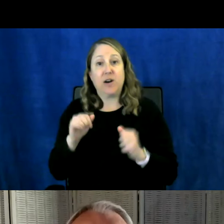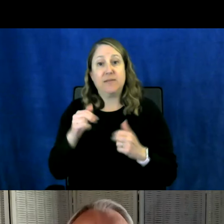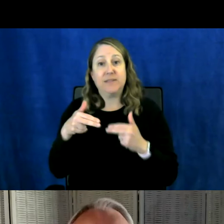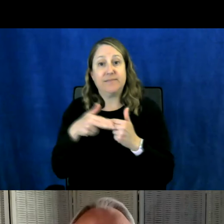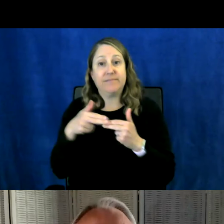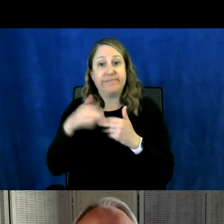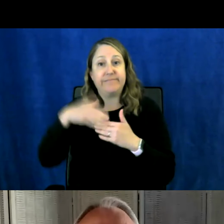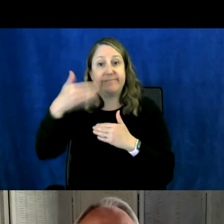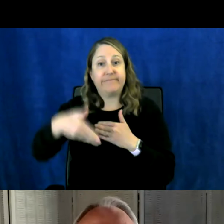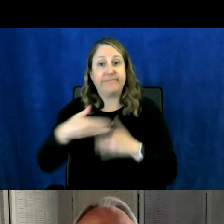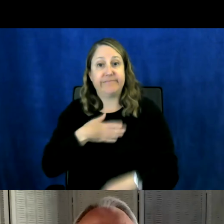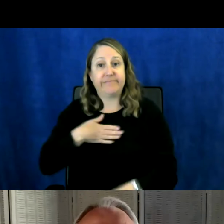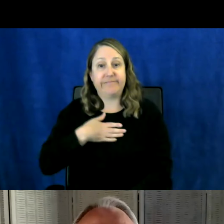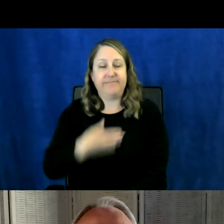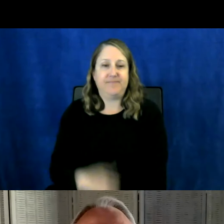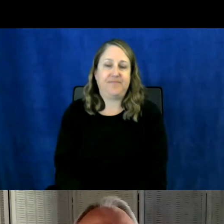please?